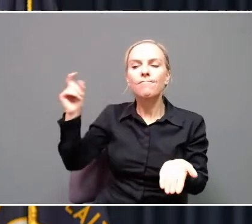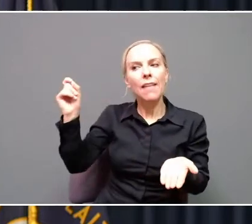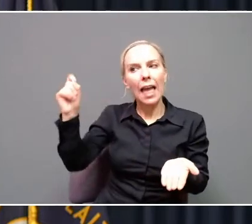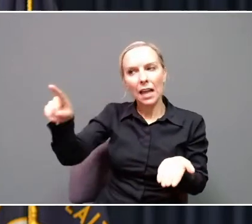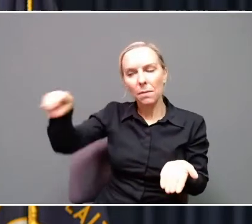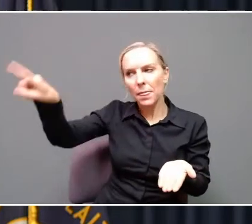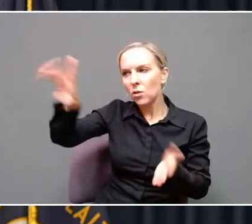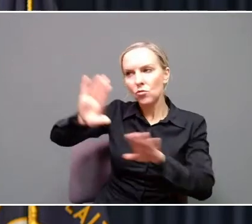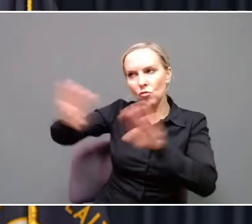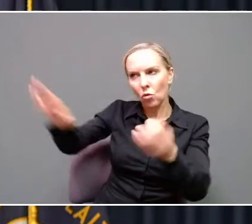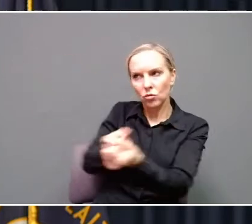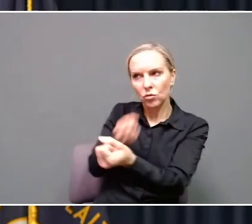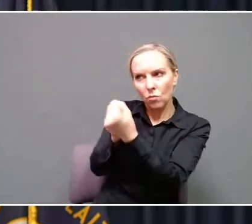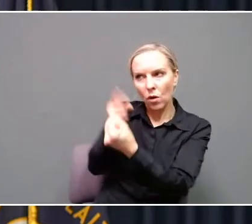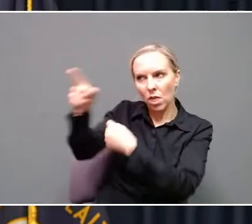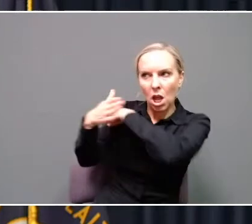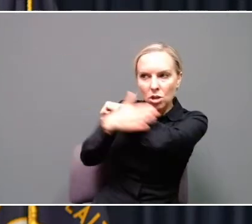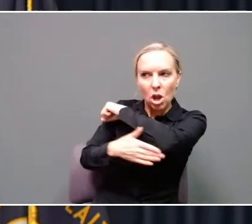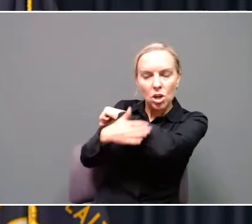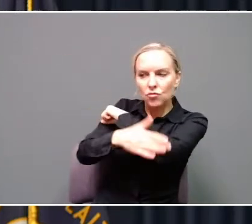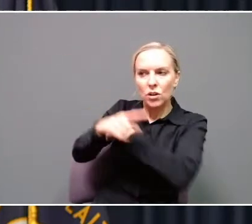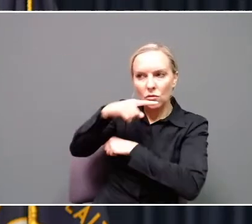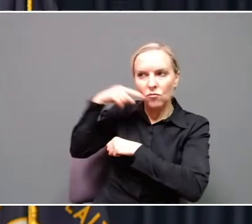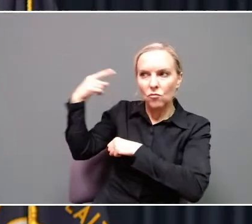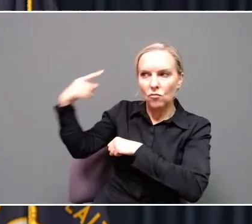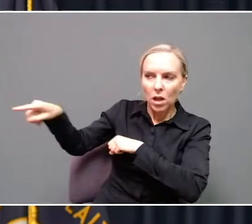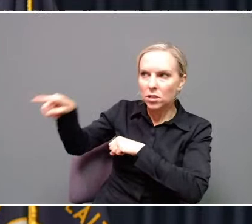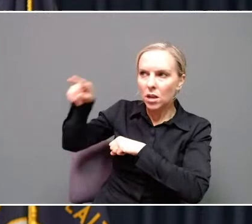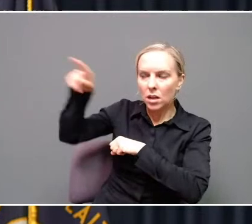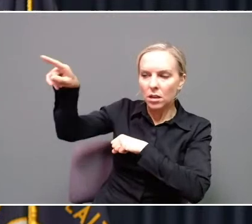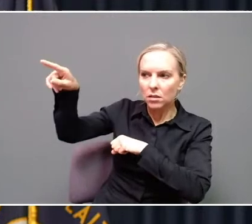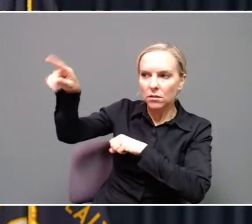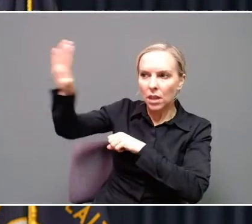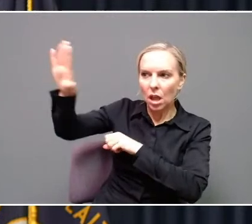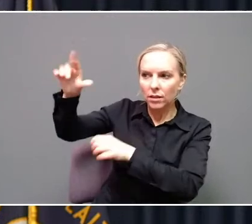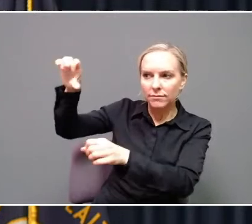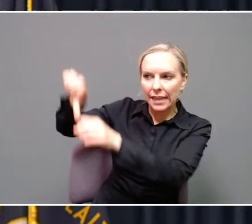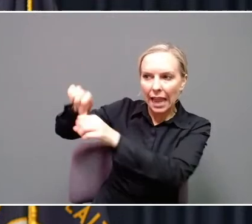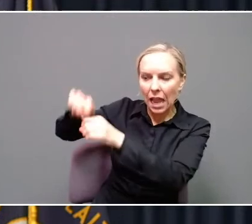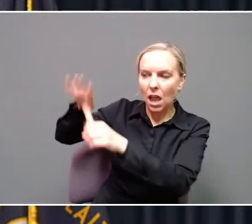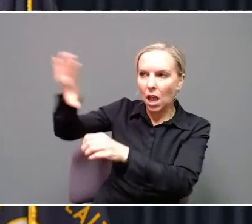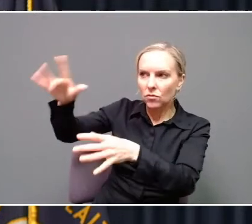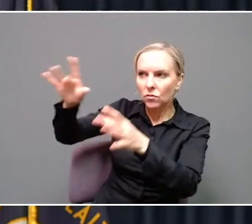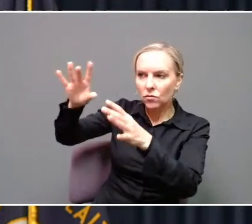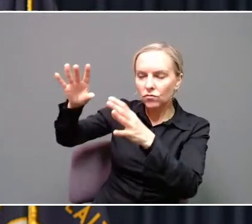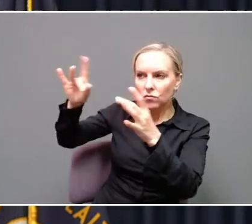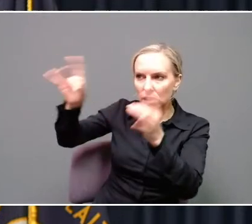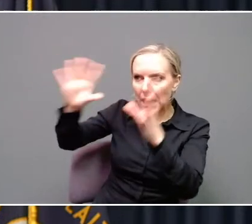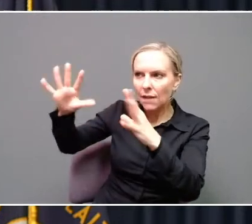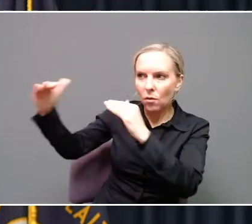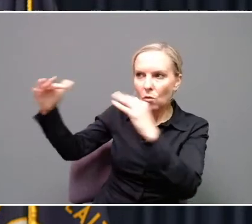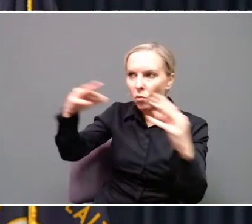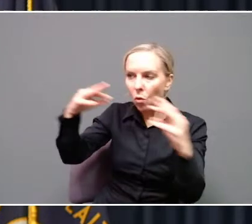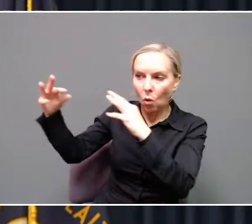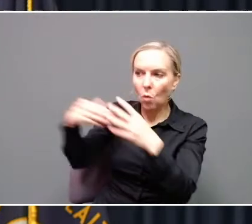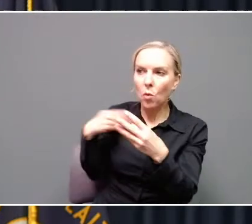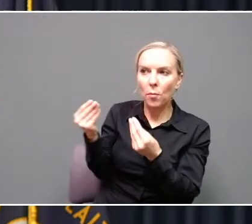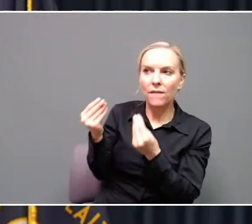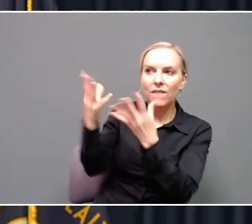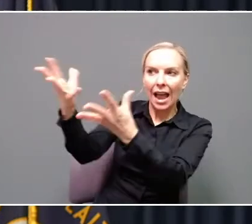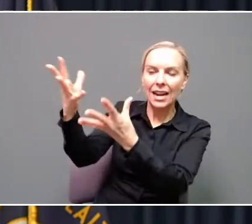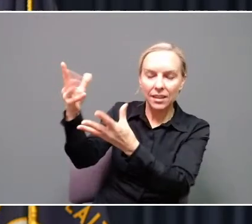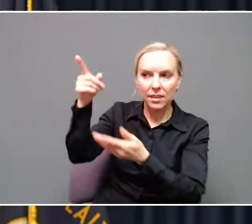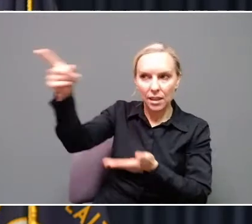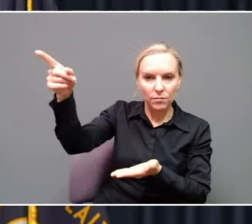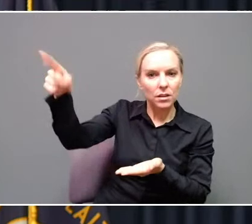support a country that is waging such a vicious and terrible war. So we are providing them with